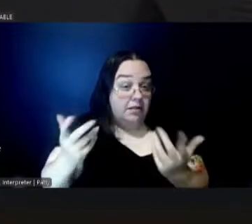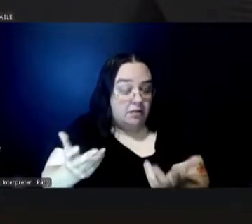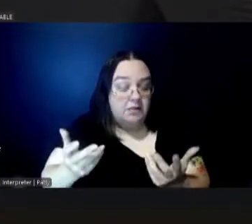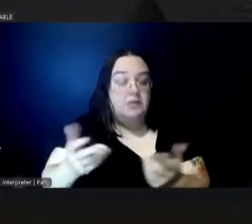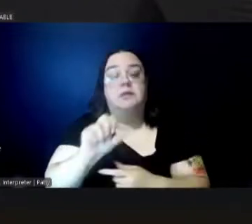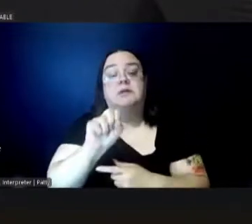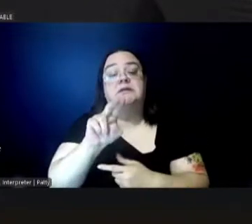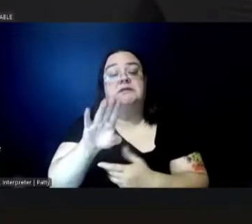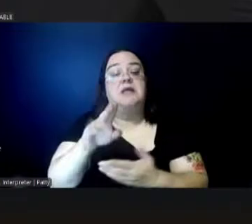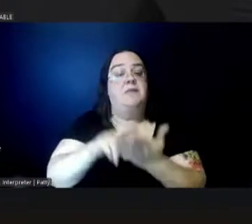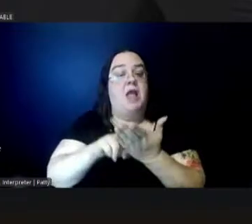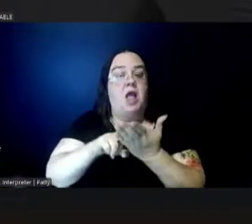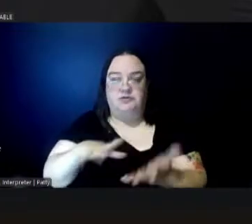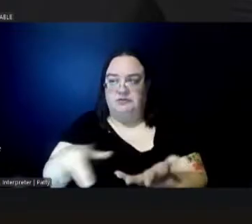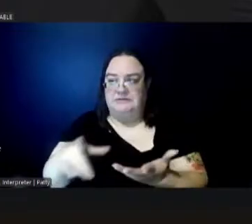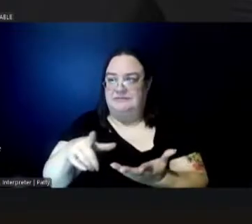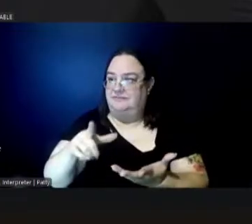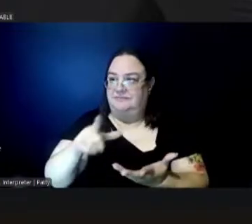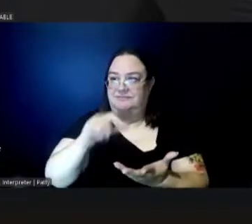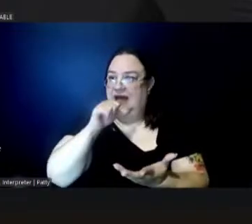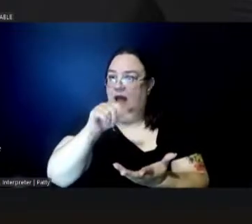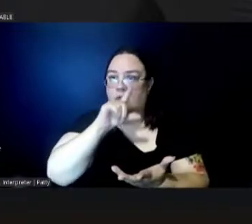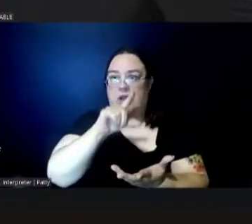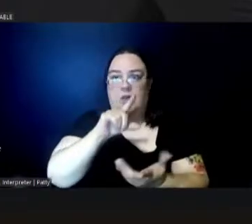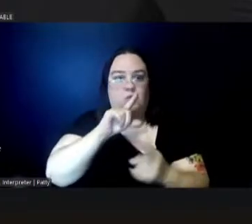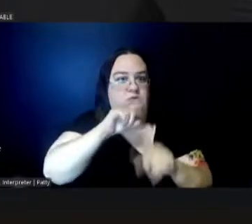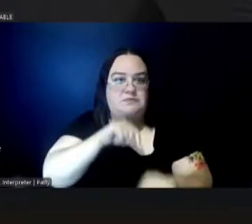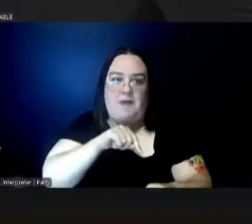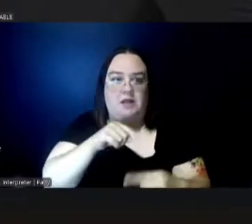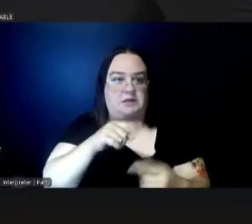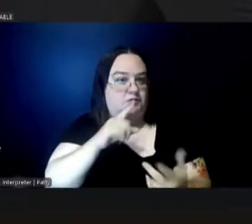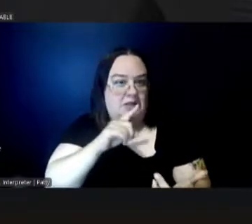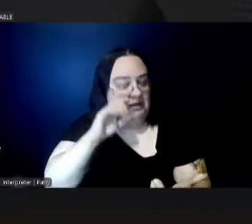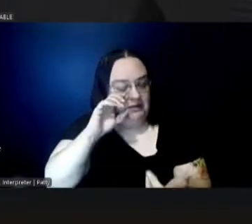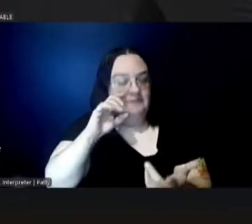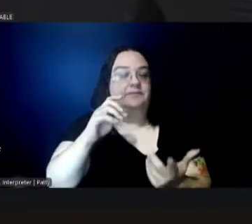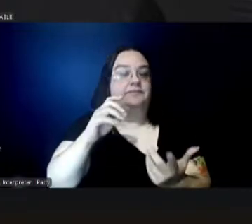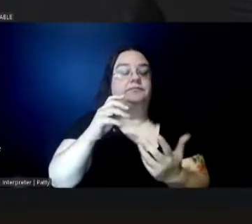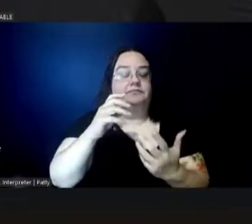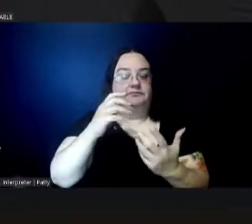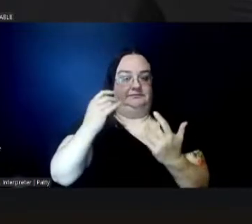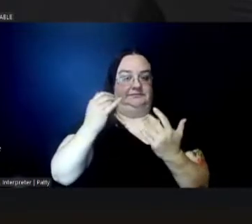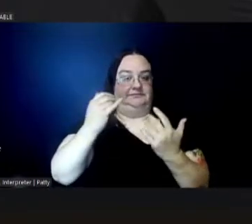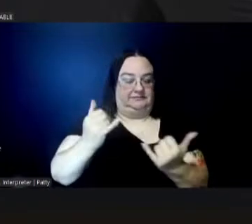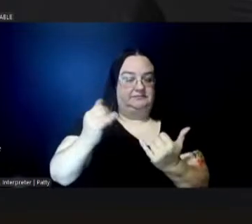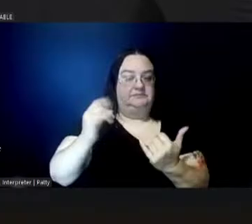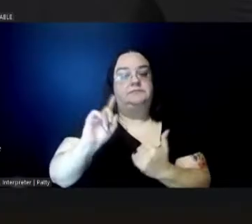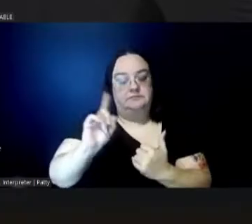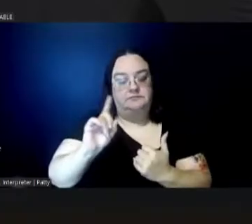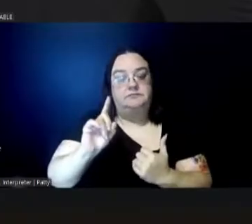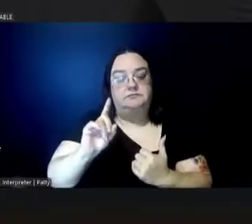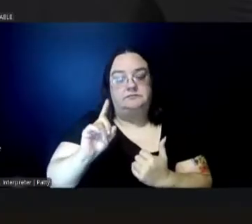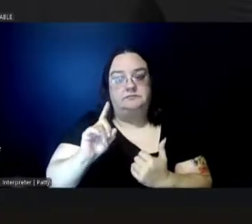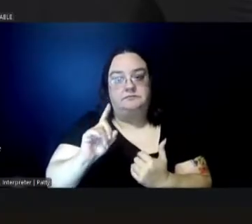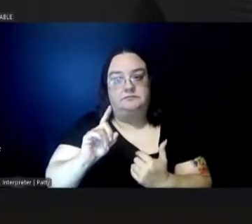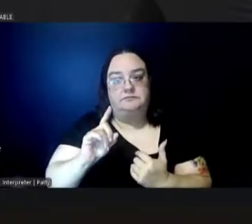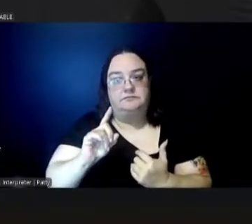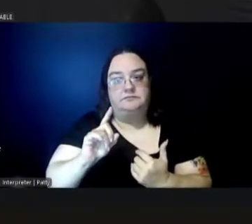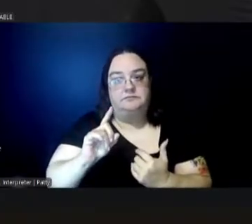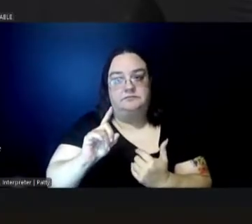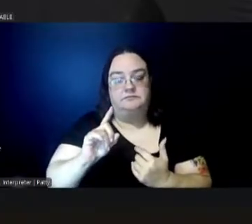subcontractors not being responsive, essentially. We have gotten to the point where we're issuing